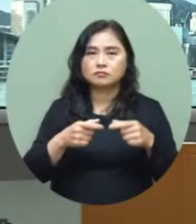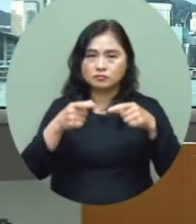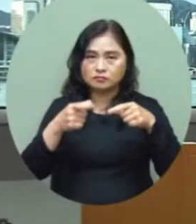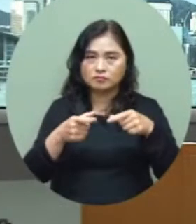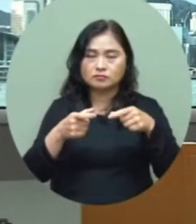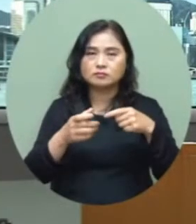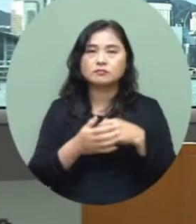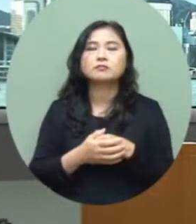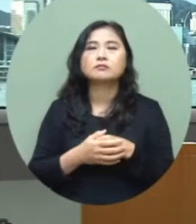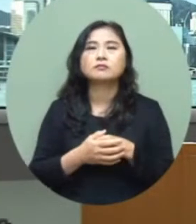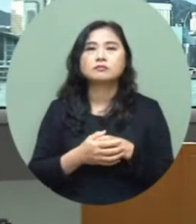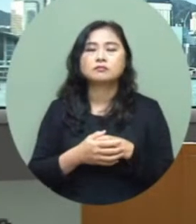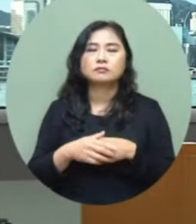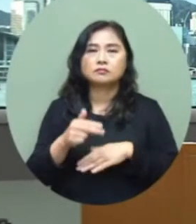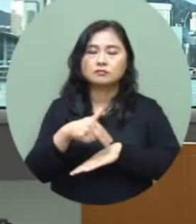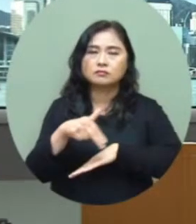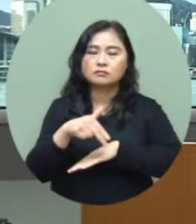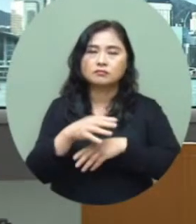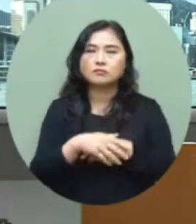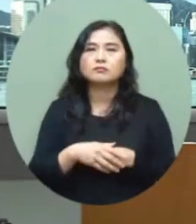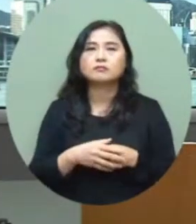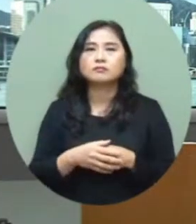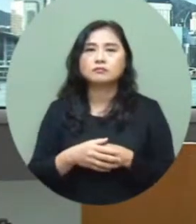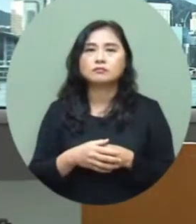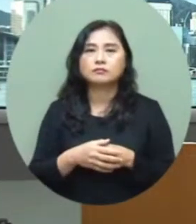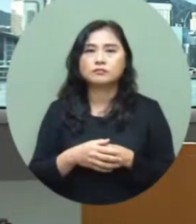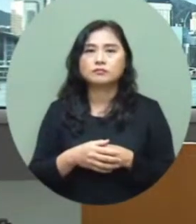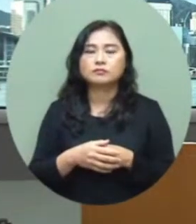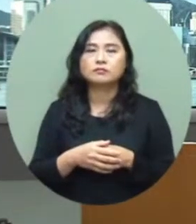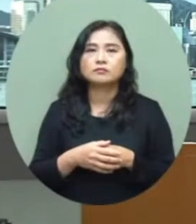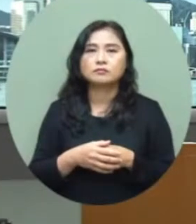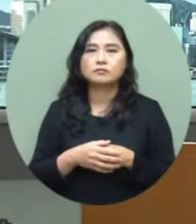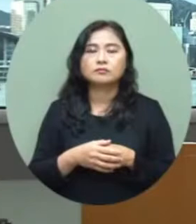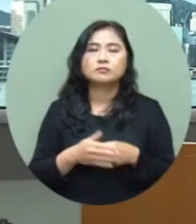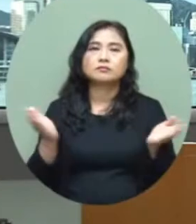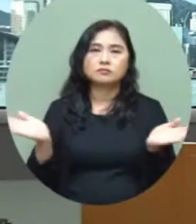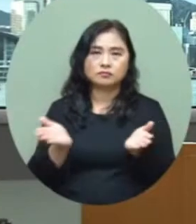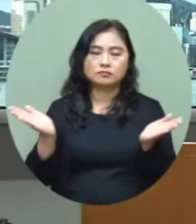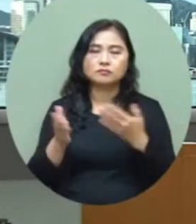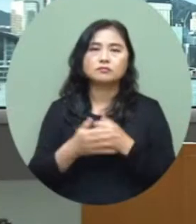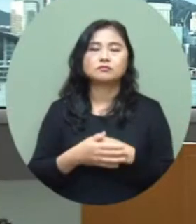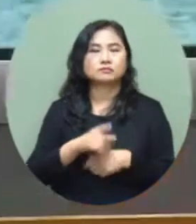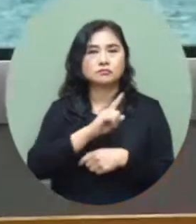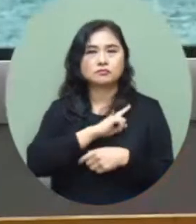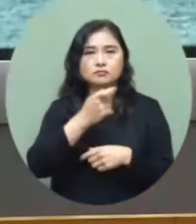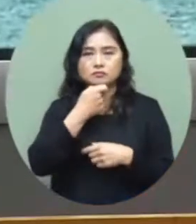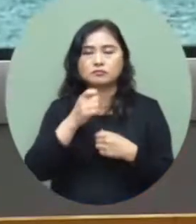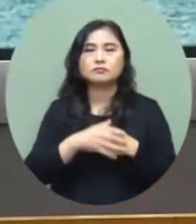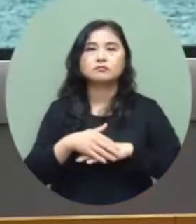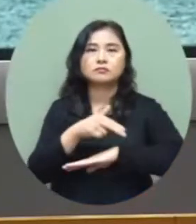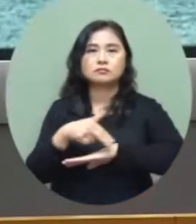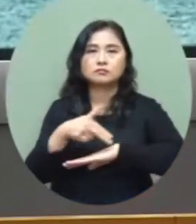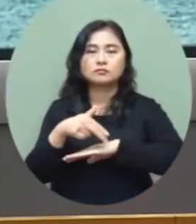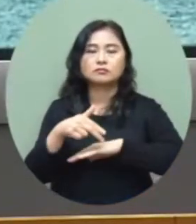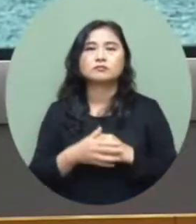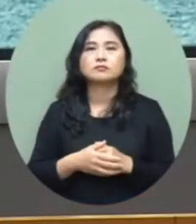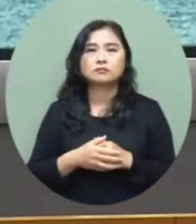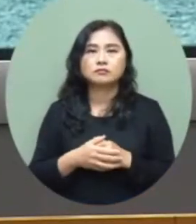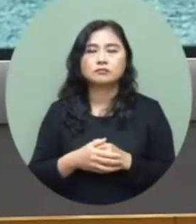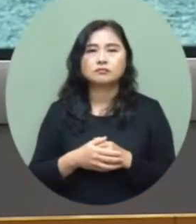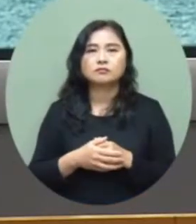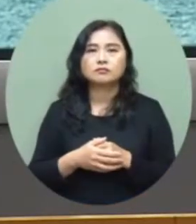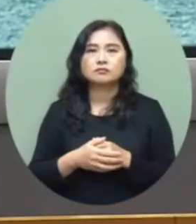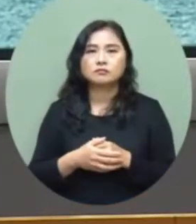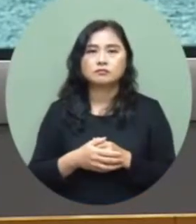then tightening the measures again? Well, with regard to the rapid test system or scheme, this is by